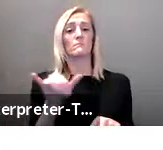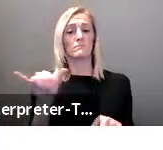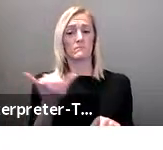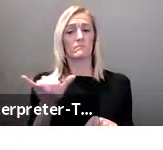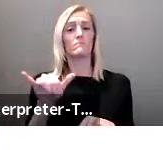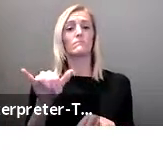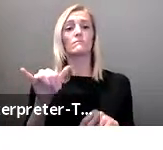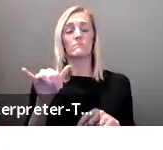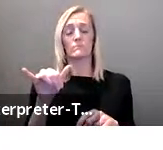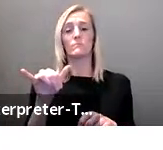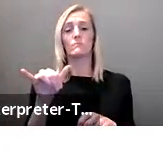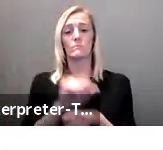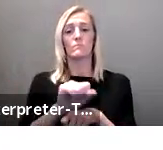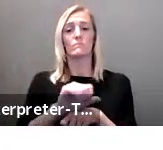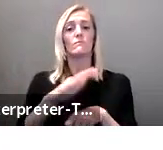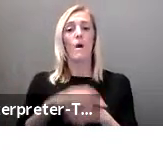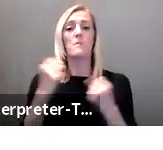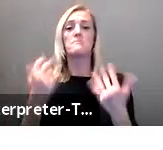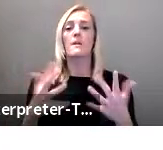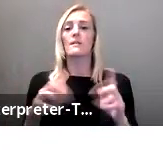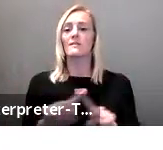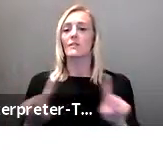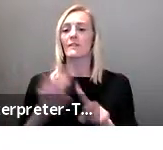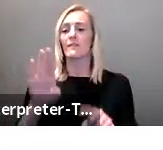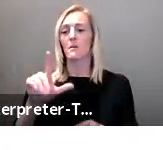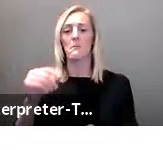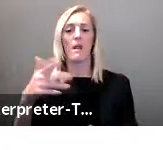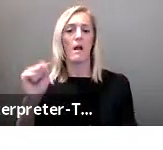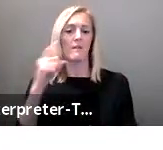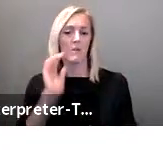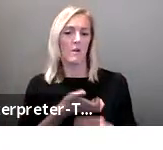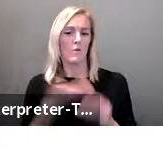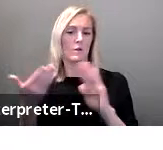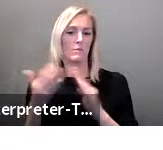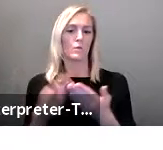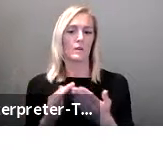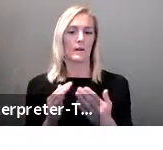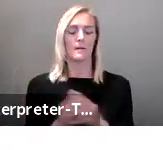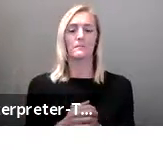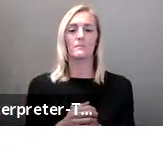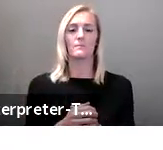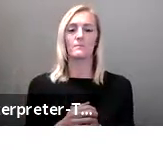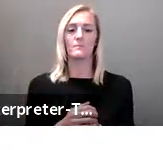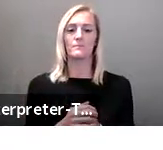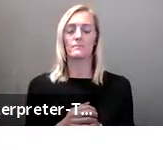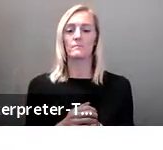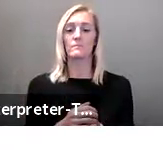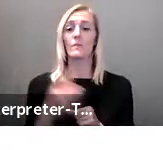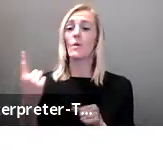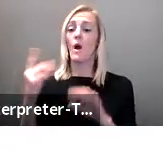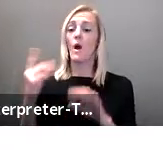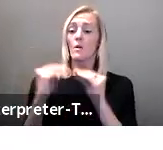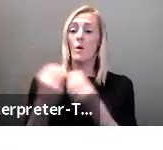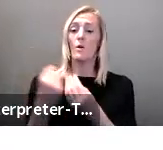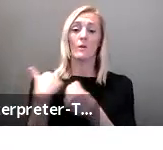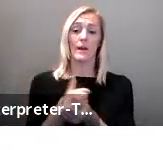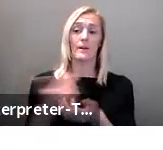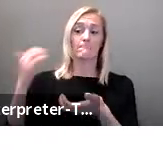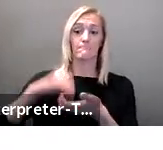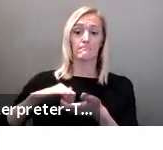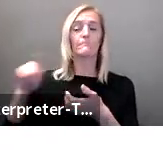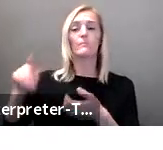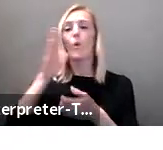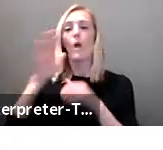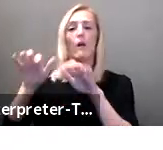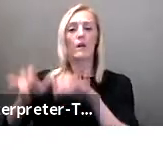collective of blogs with our community. And so for our community engagement, one of our organizations that we partner with will be writing a